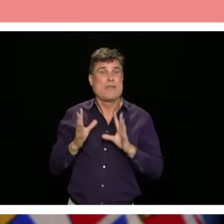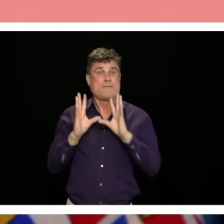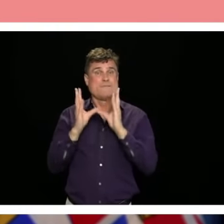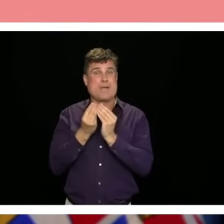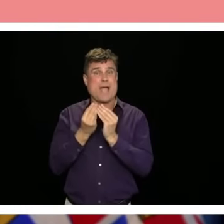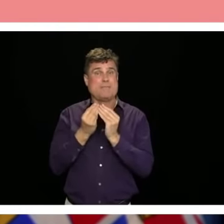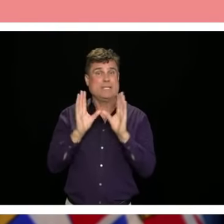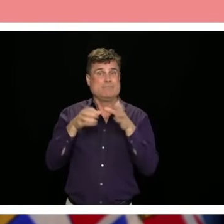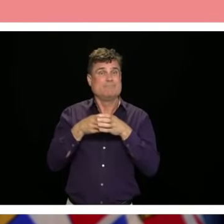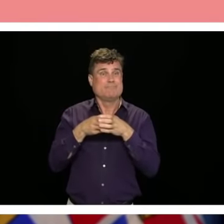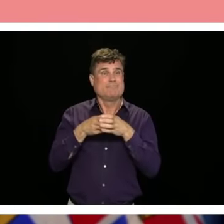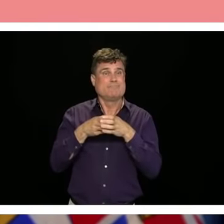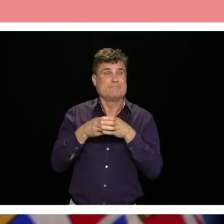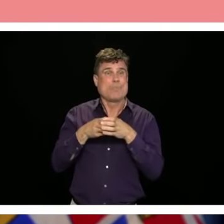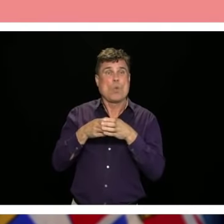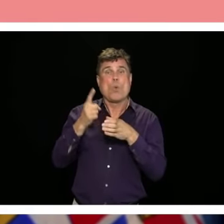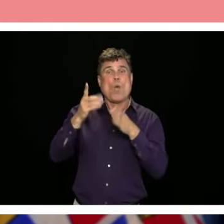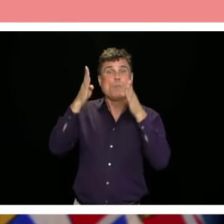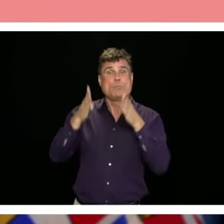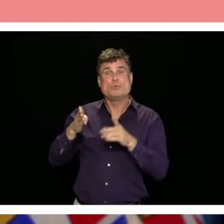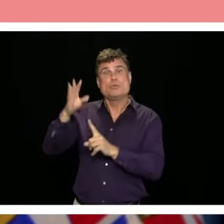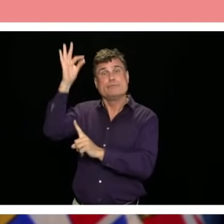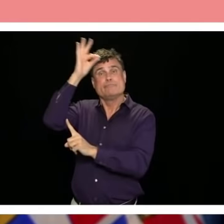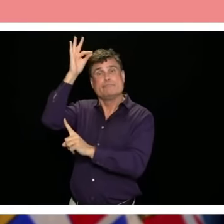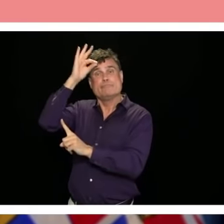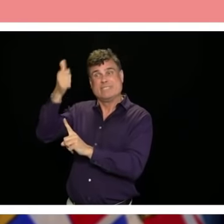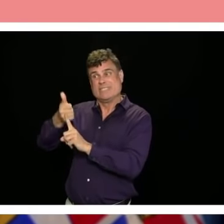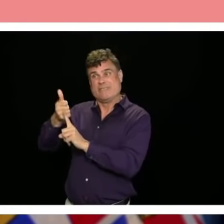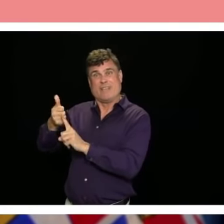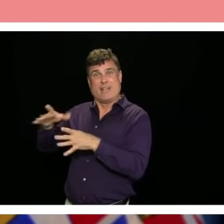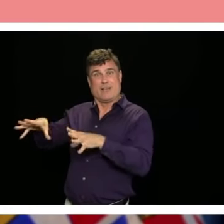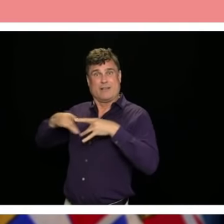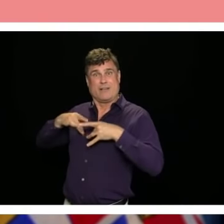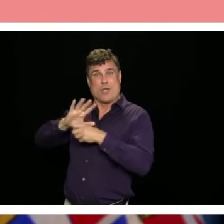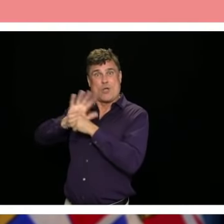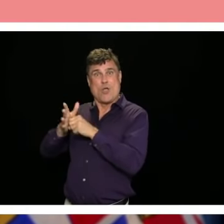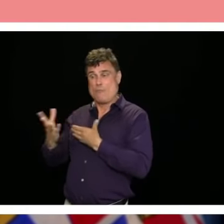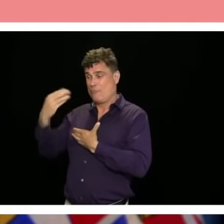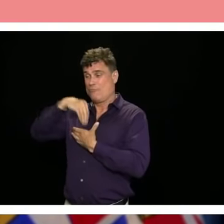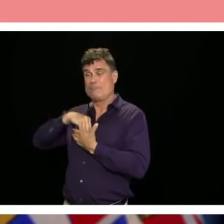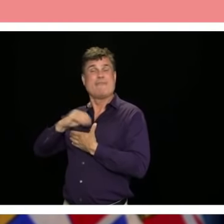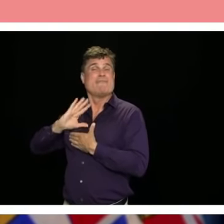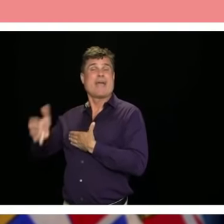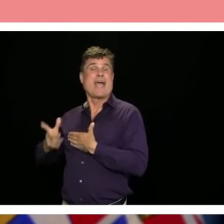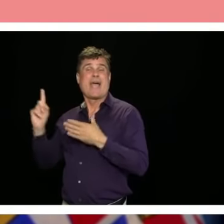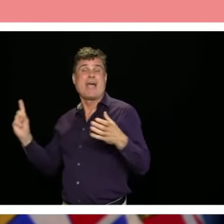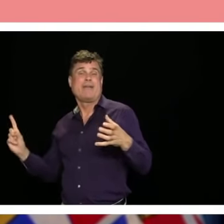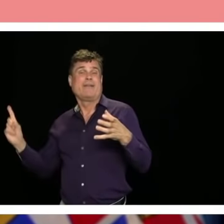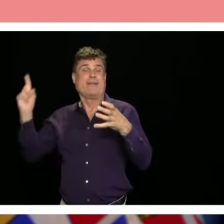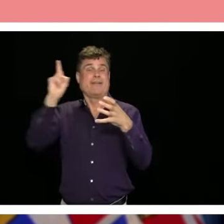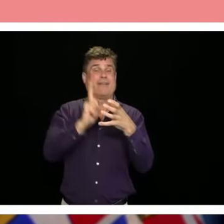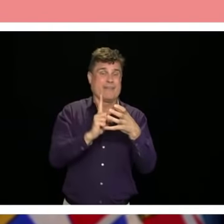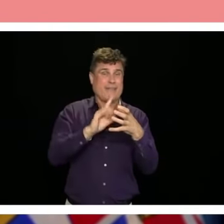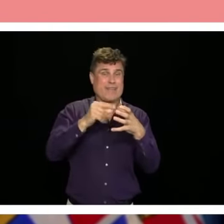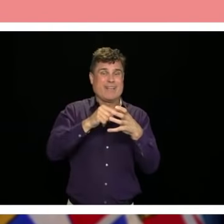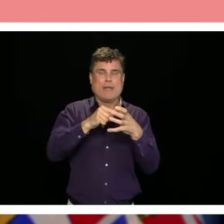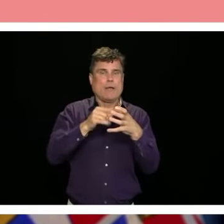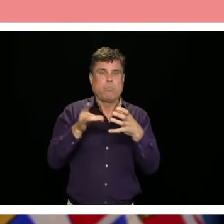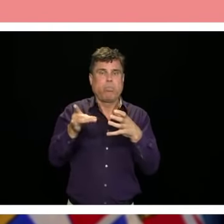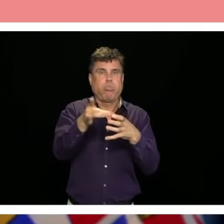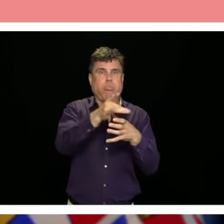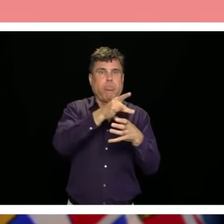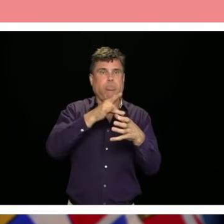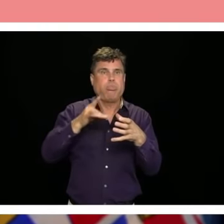contacts and our bubbles small. Not having large gatherings is incredibly important, and we've had a reminder of that in the last